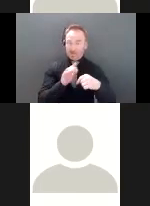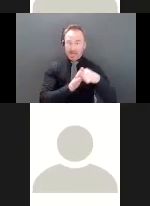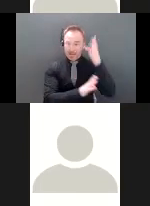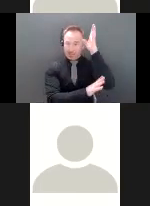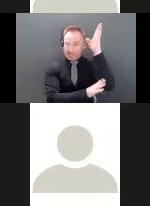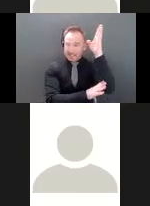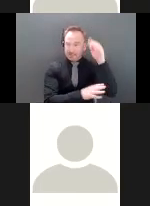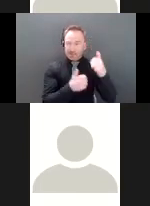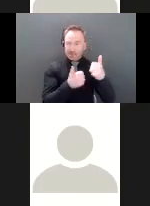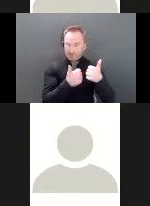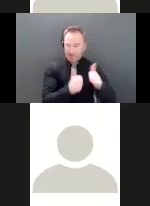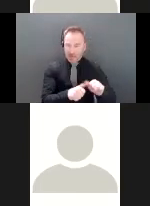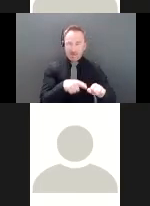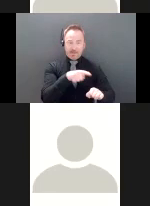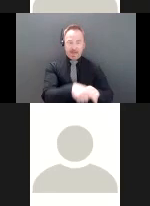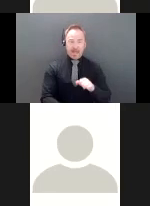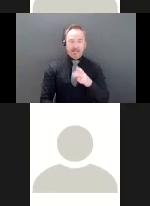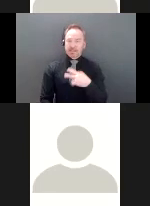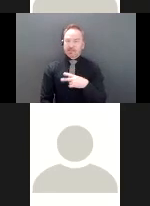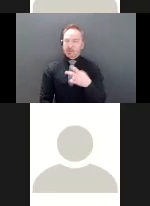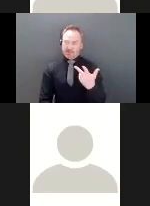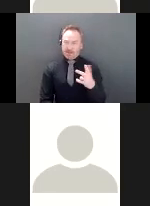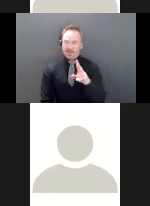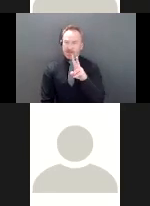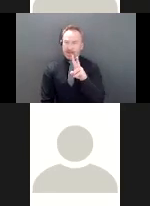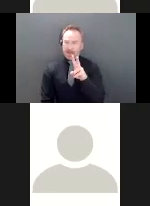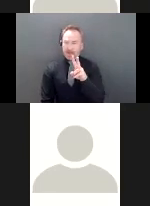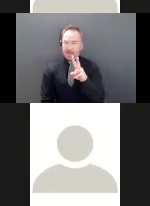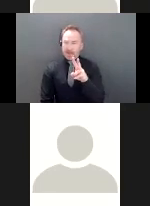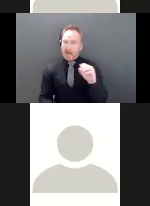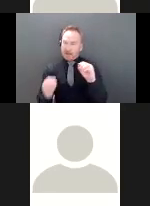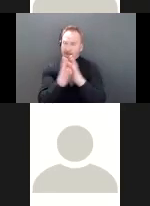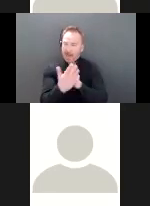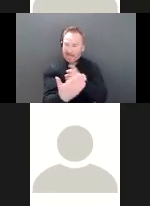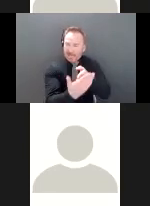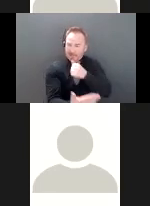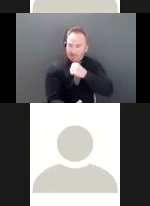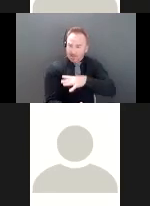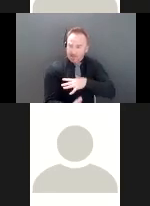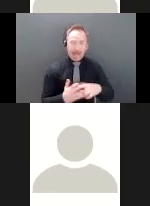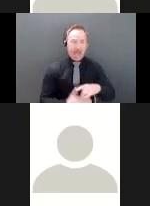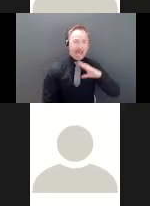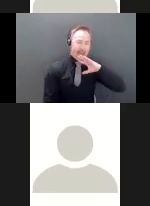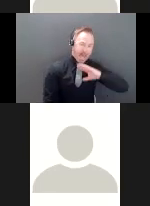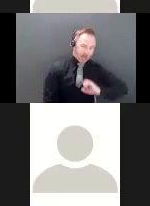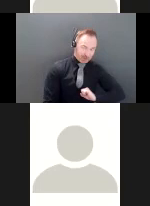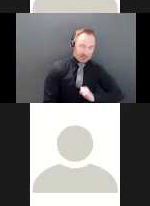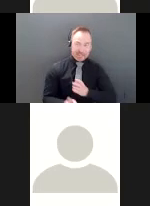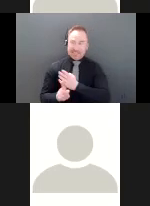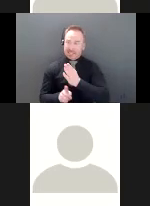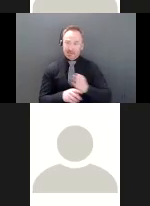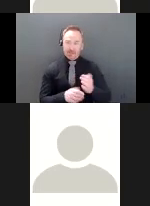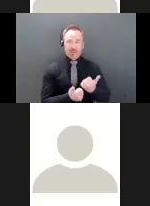those silos in between the violence against women sector and the elder abuse sector. Because we know that there